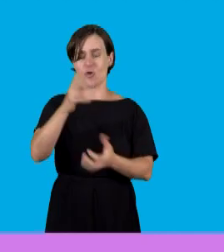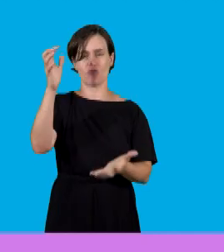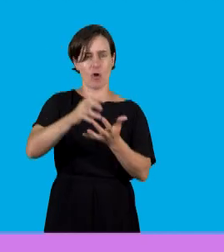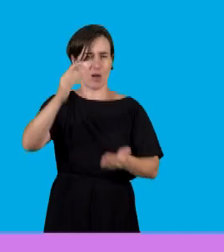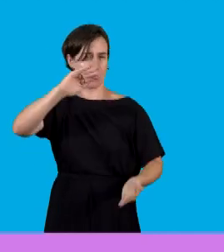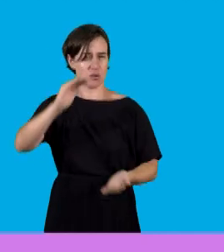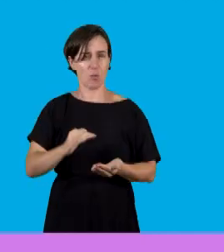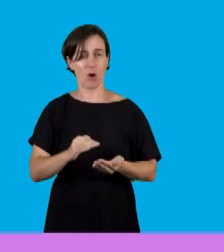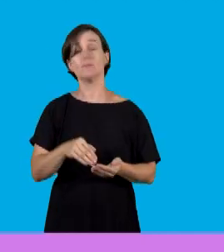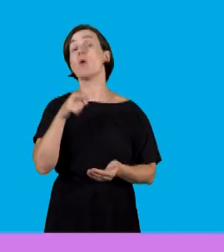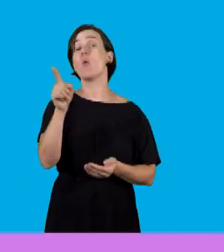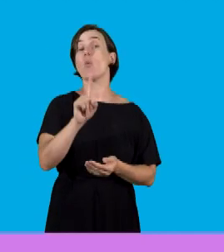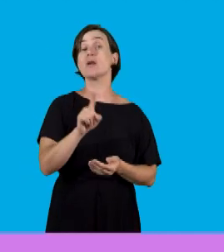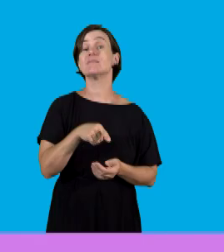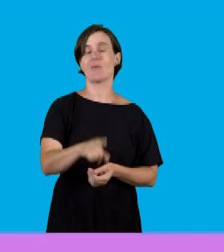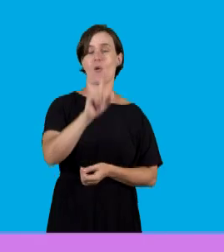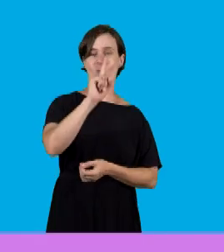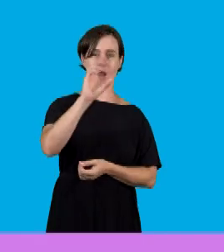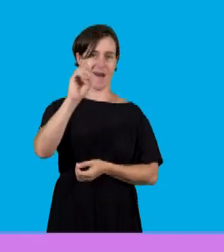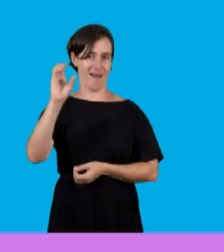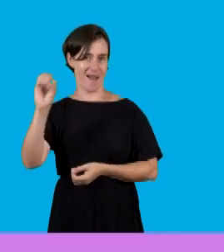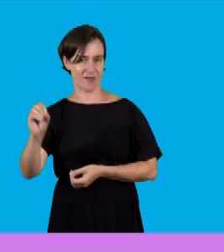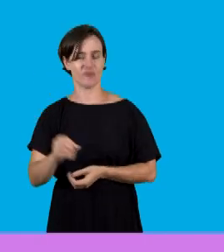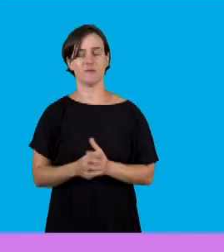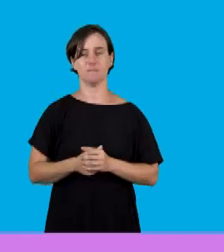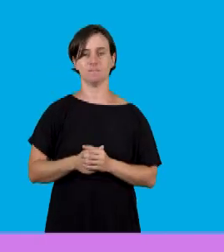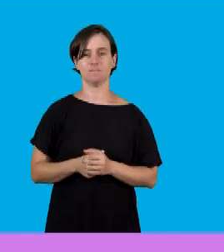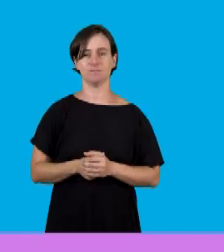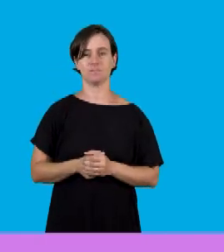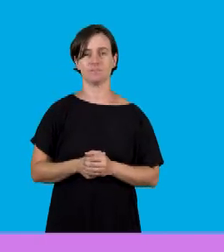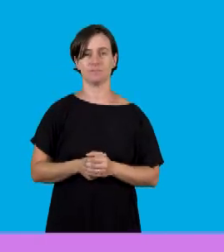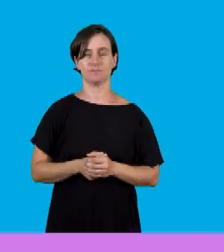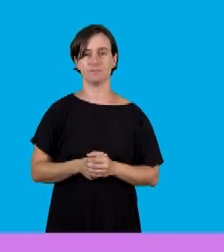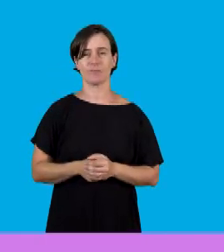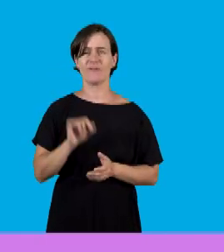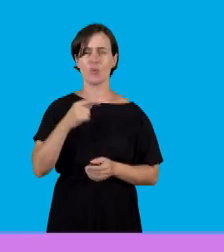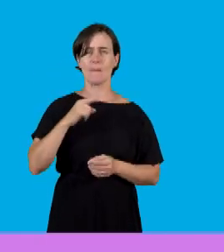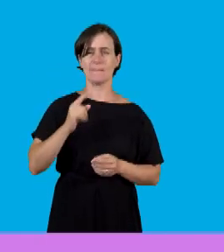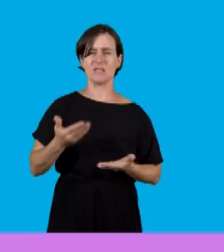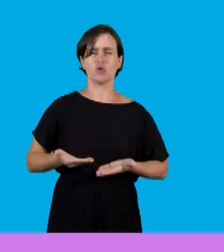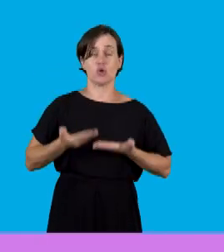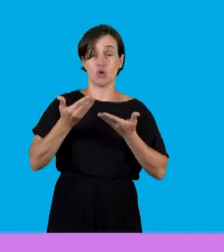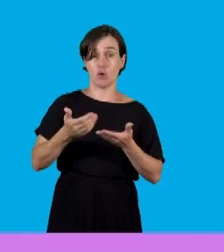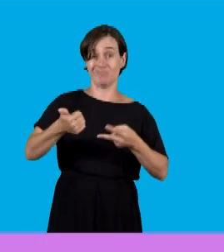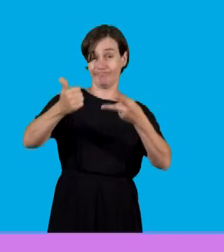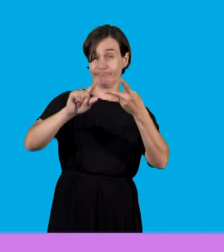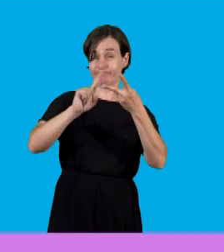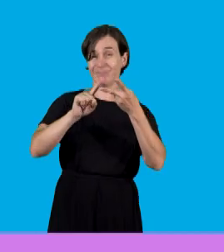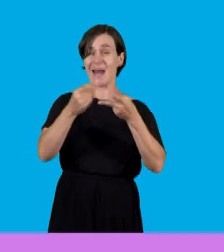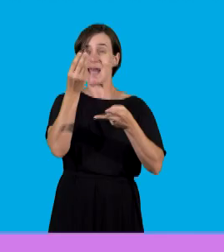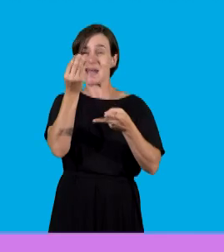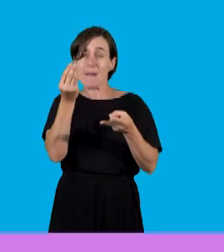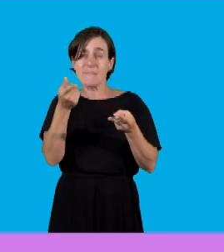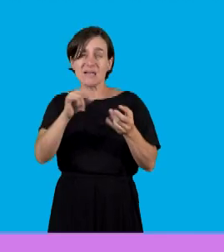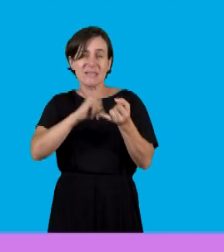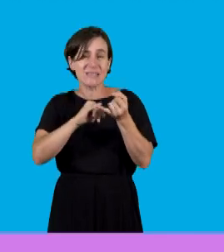crocodile. The scale factor is 100. So it means we reduced it by 100 times. So if we were to represent this as a number